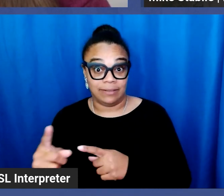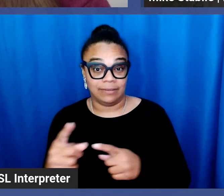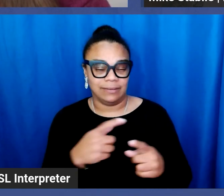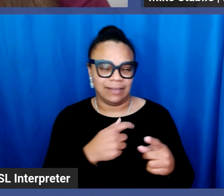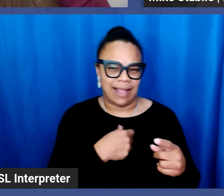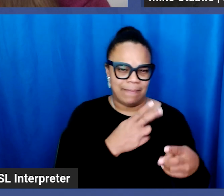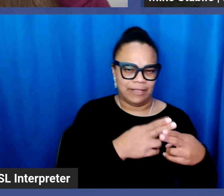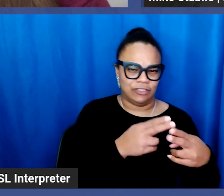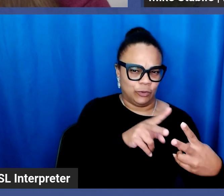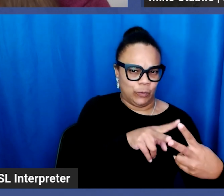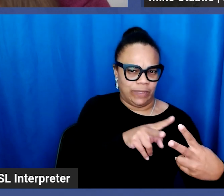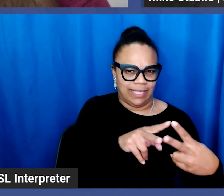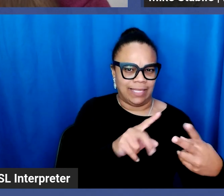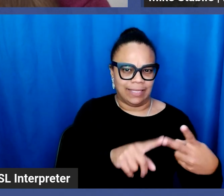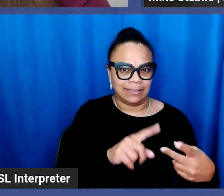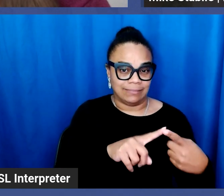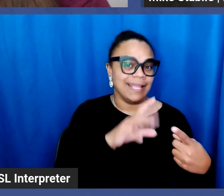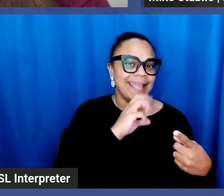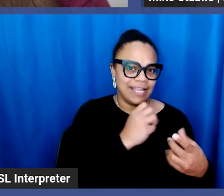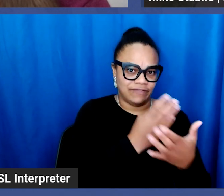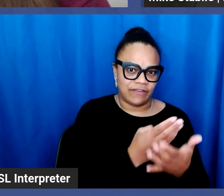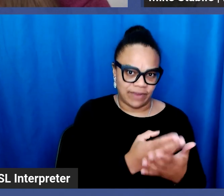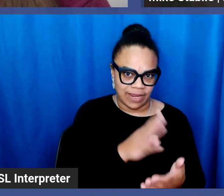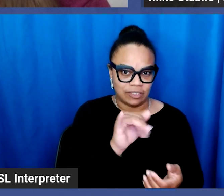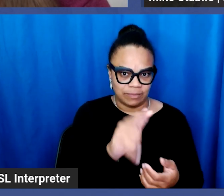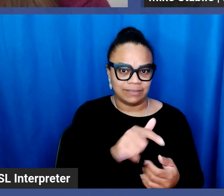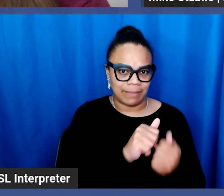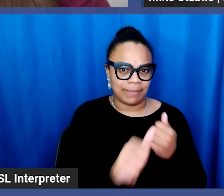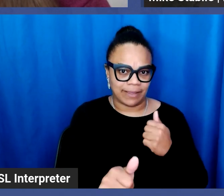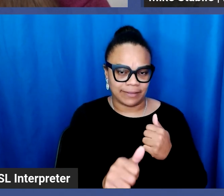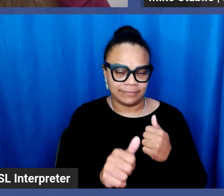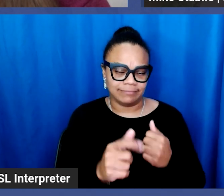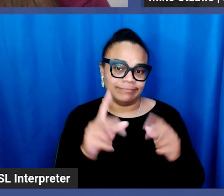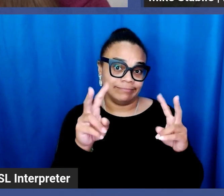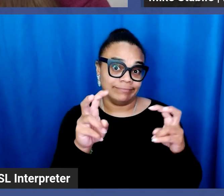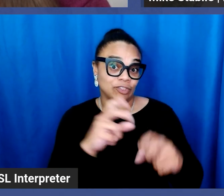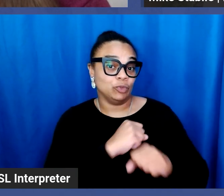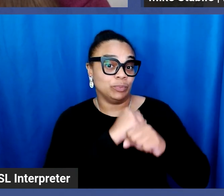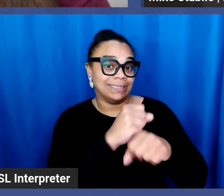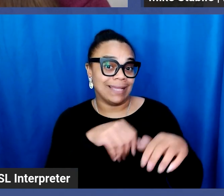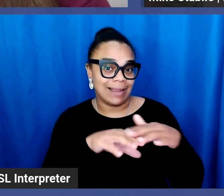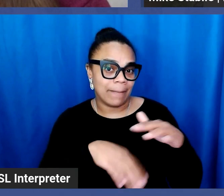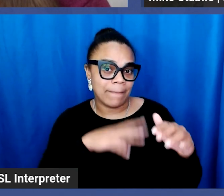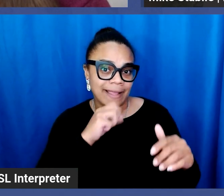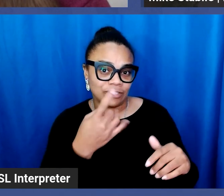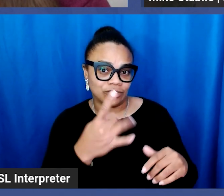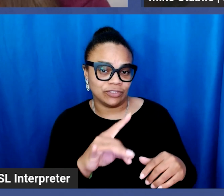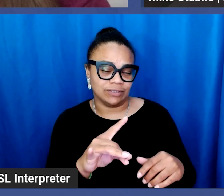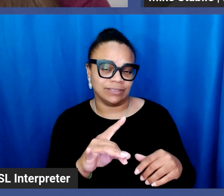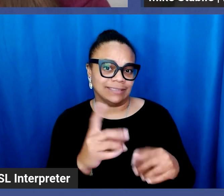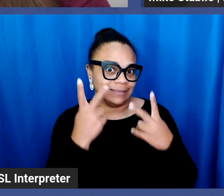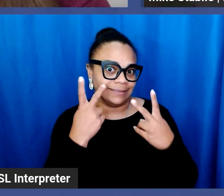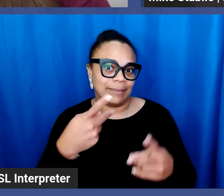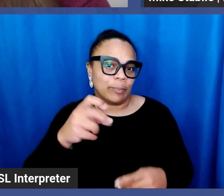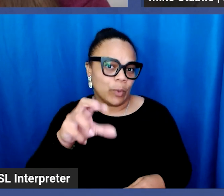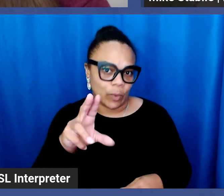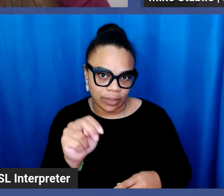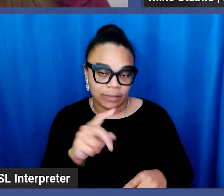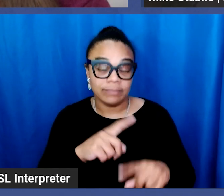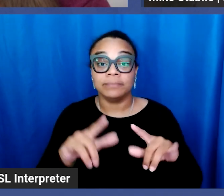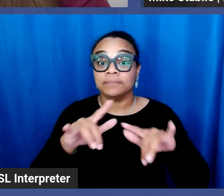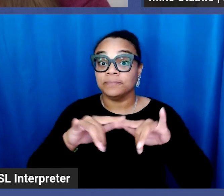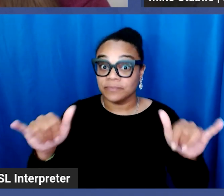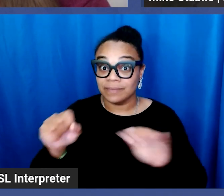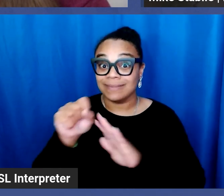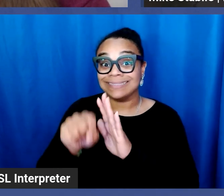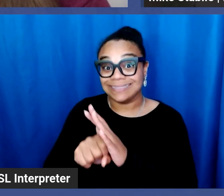right? There are these age verification bills being passed to protect minors from porn. At the same time, at the state level,